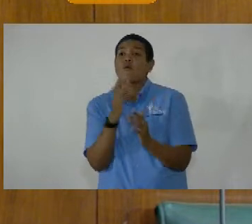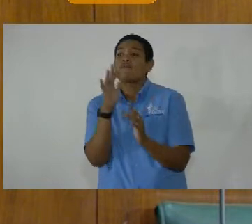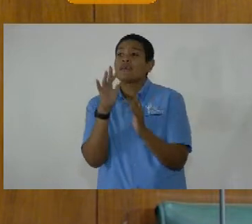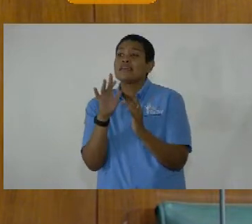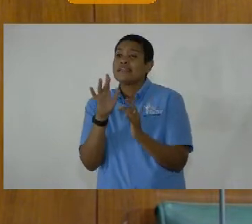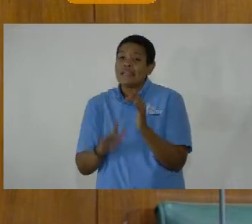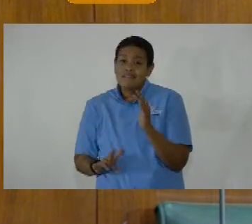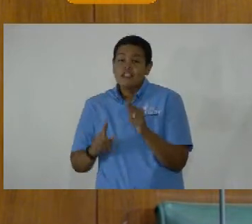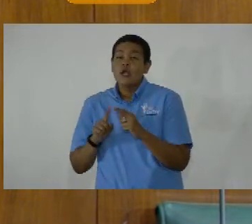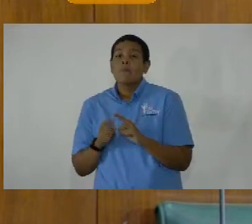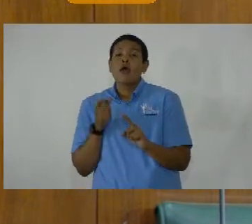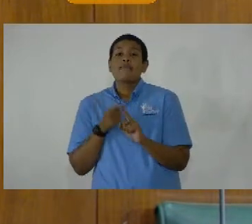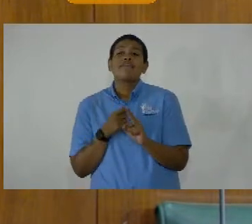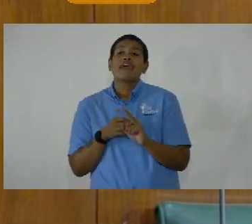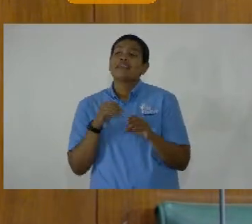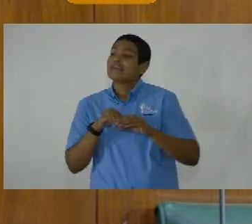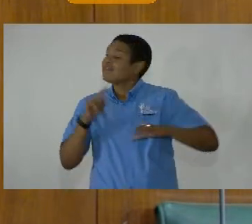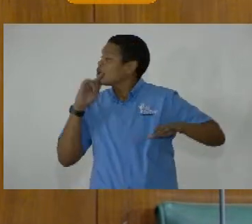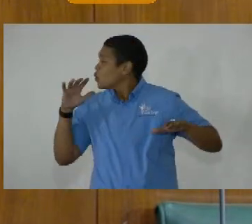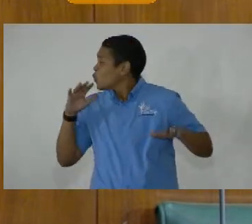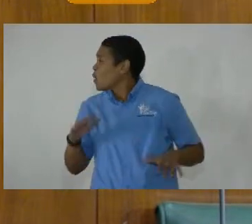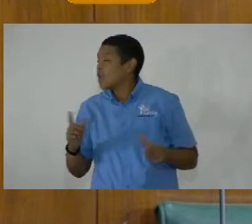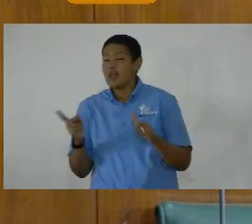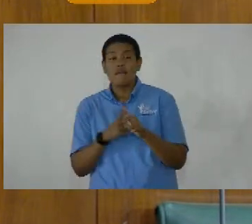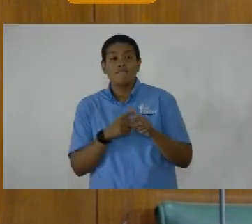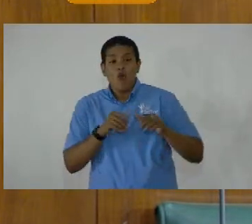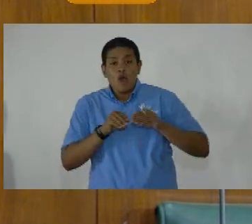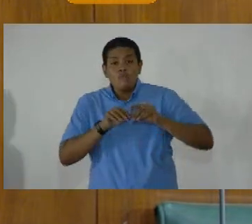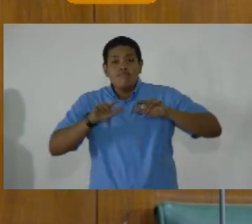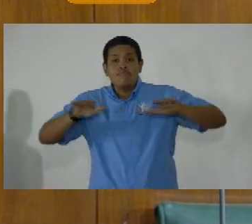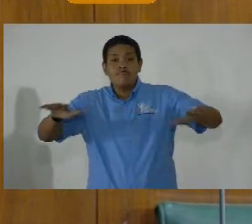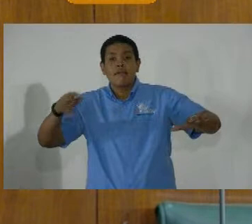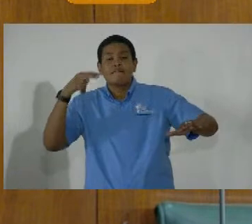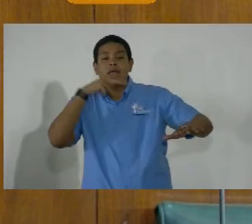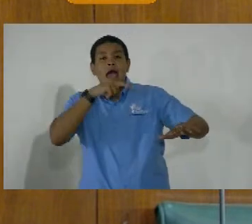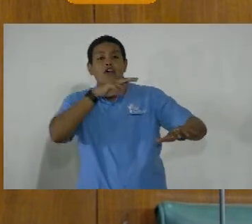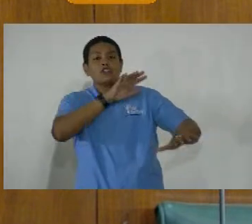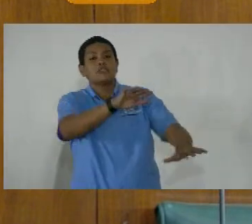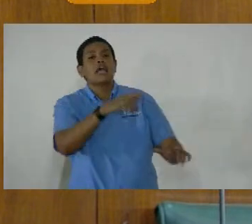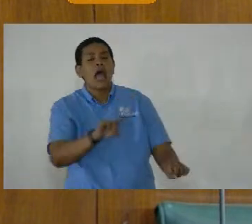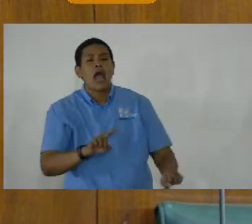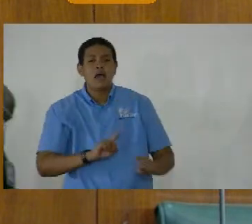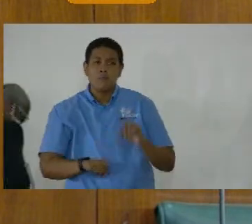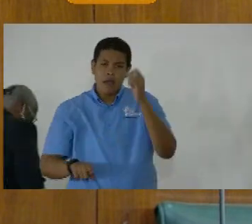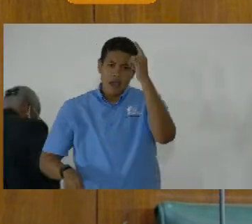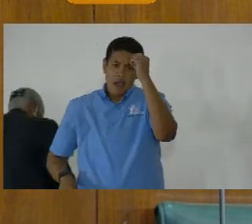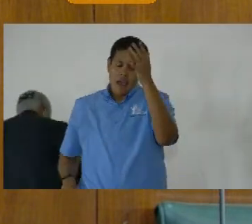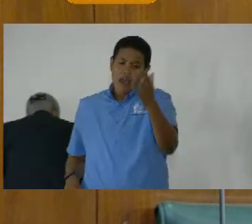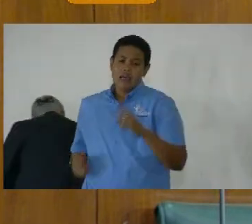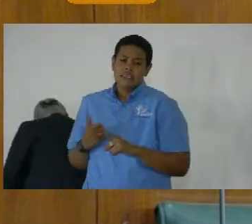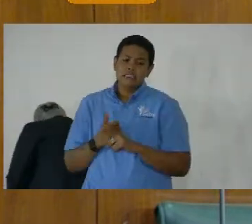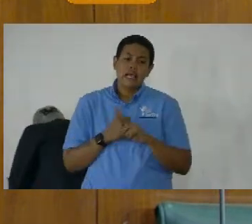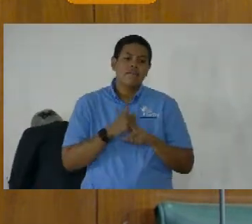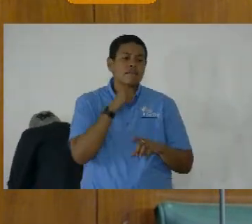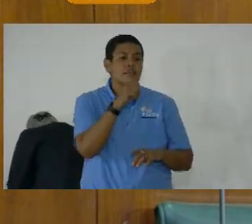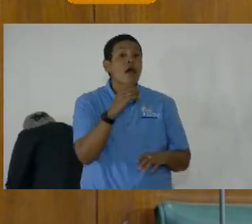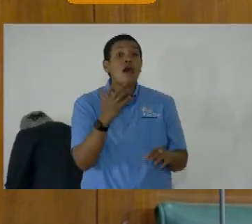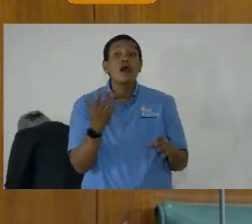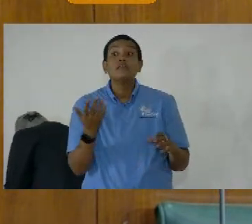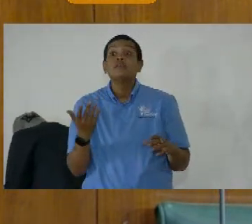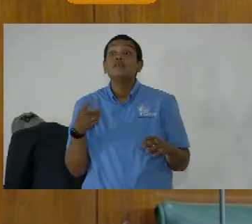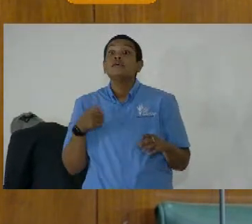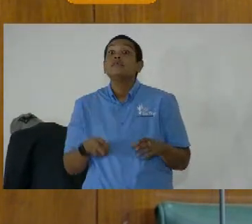effective in quelling the first wave of the virus, but certainly not its